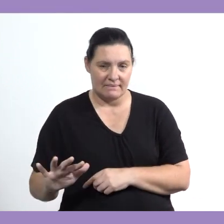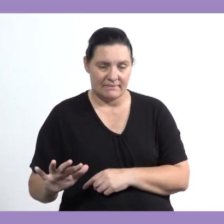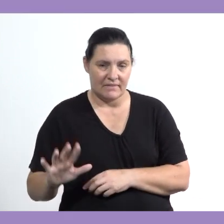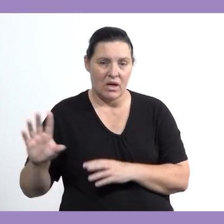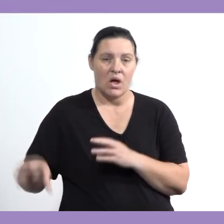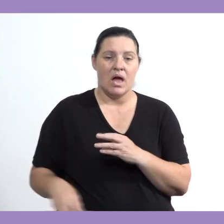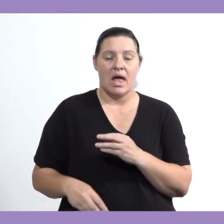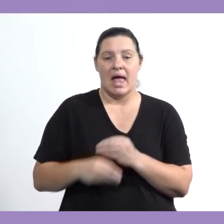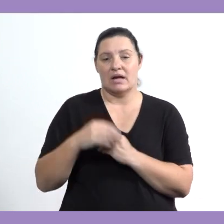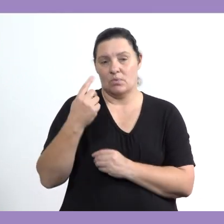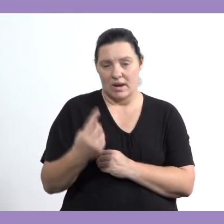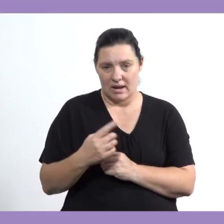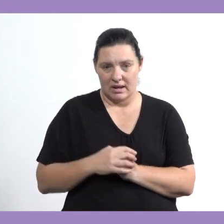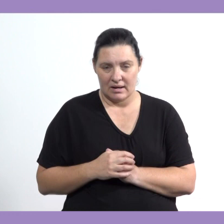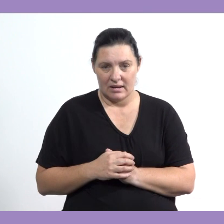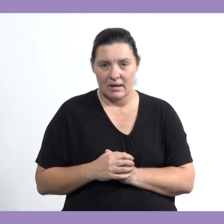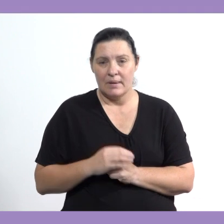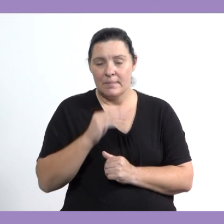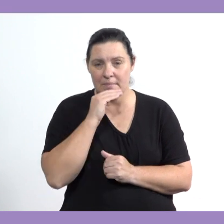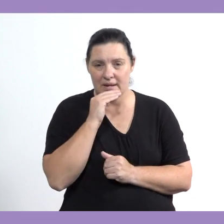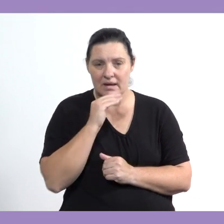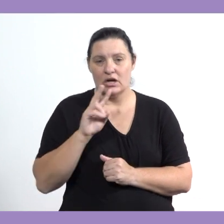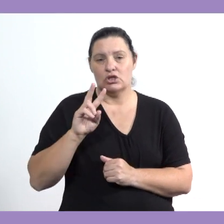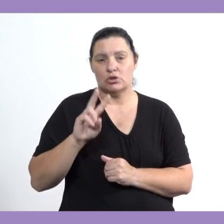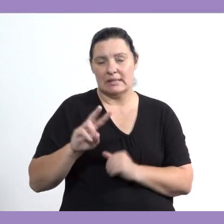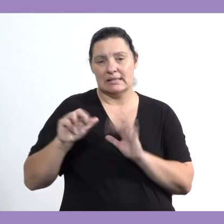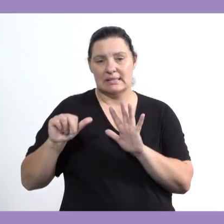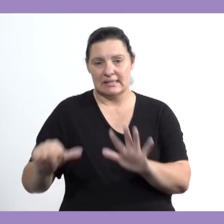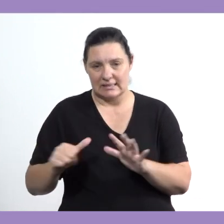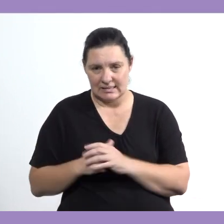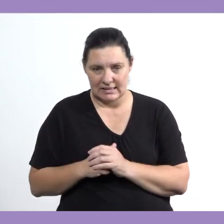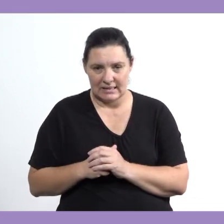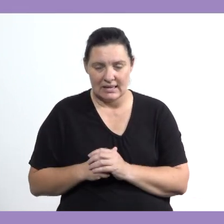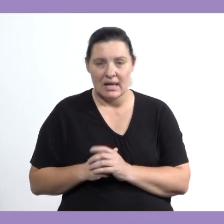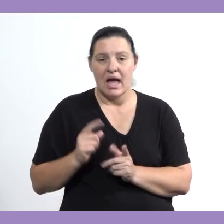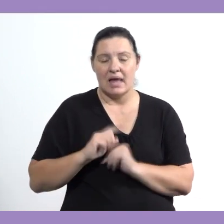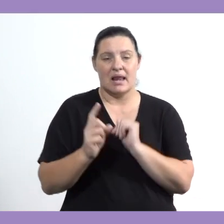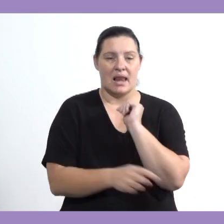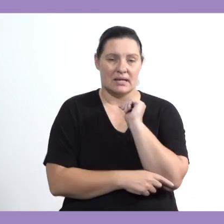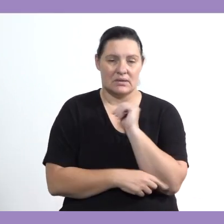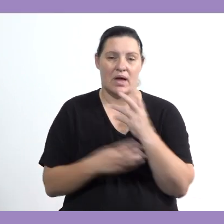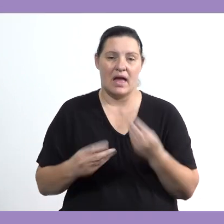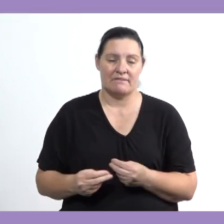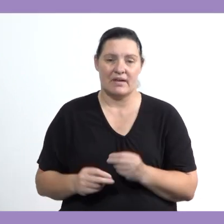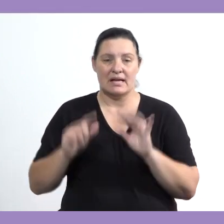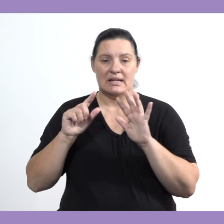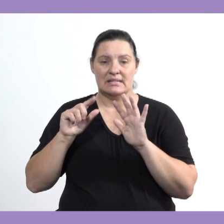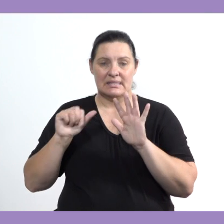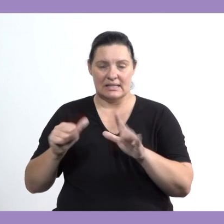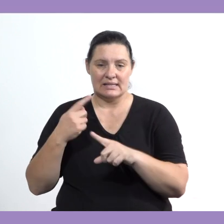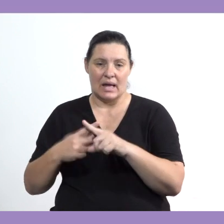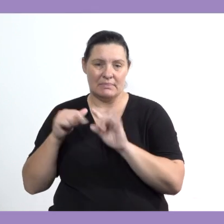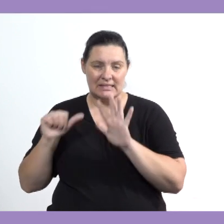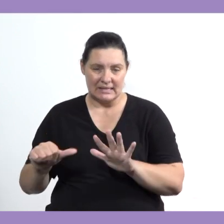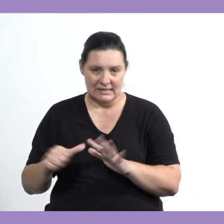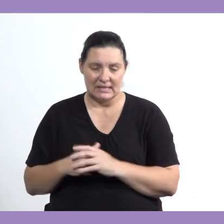by 5, and plus the 1, that is going to be 26 shaded blocks. And lastly, we have the